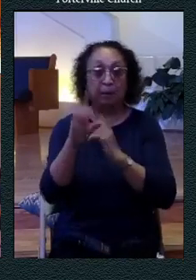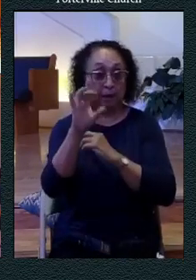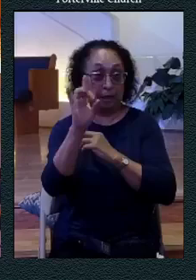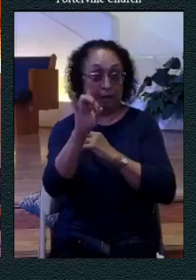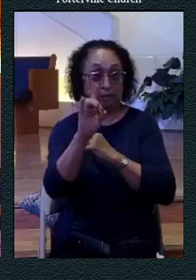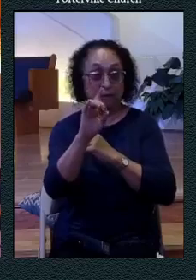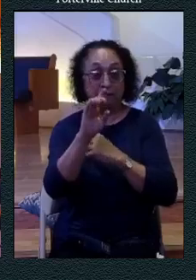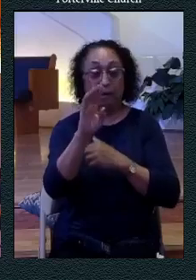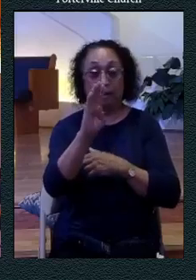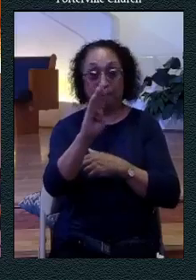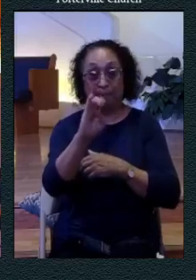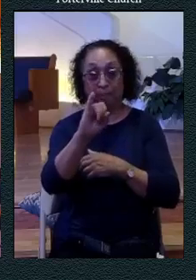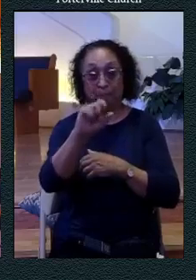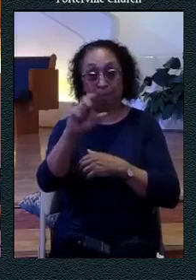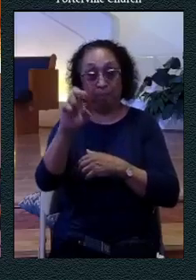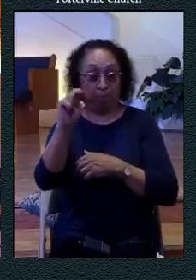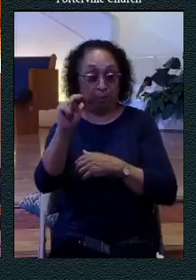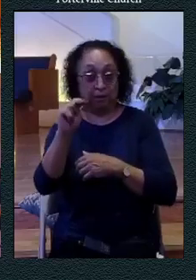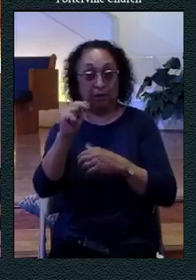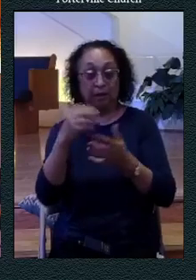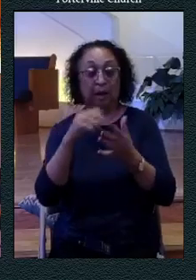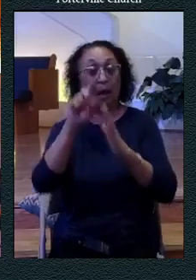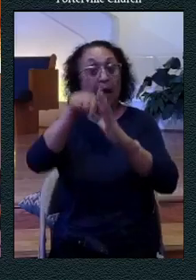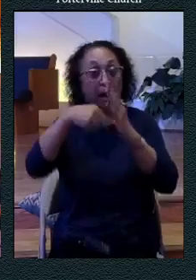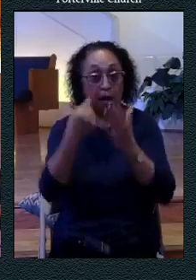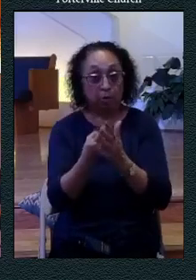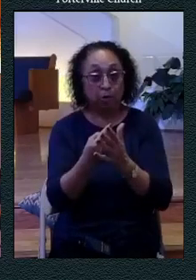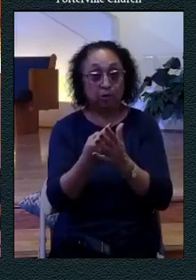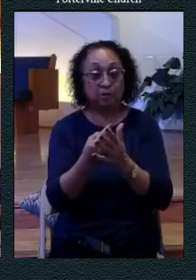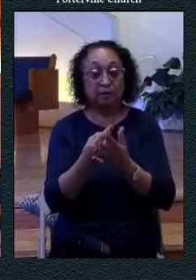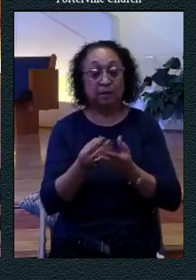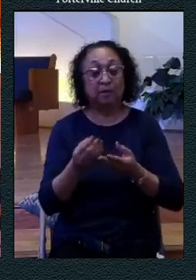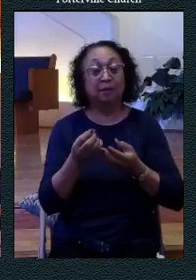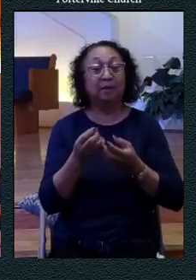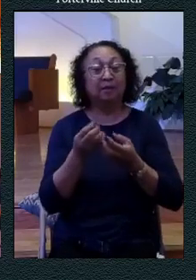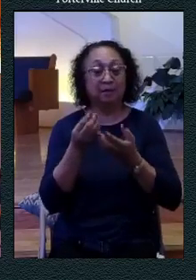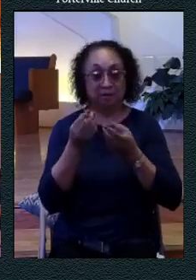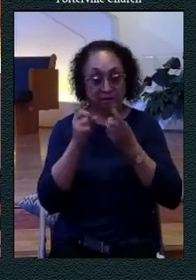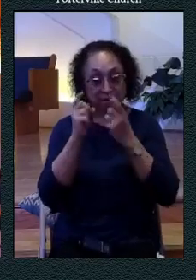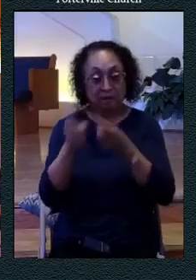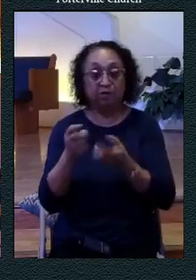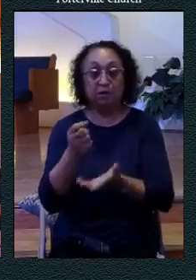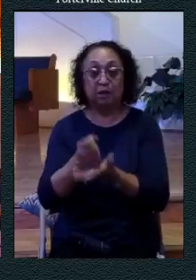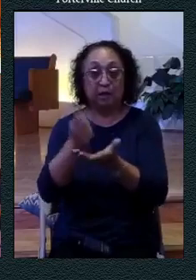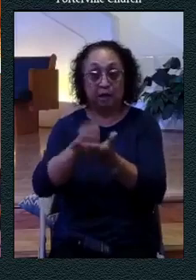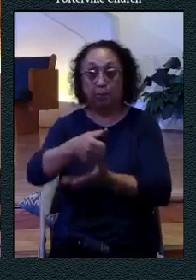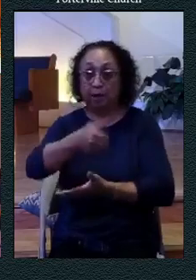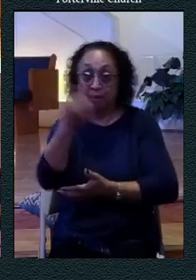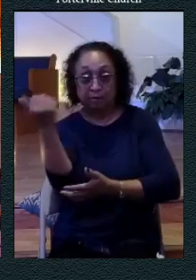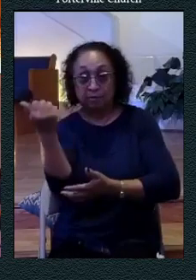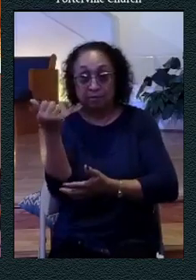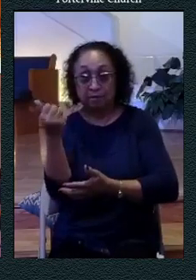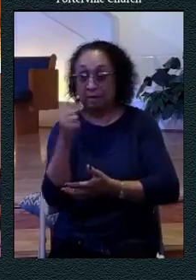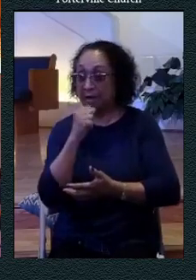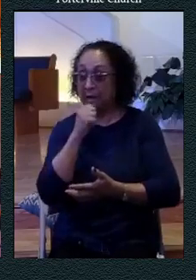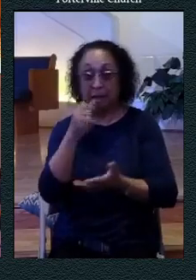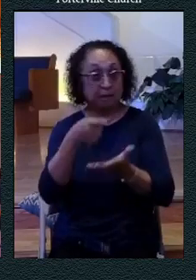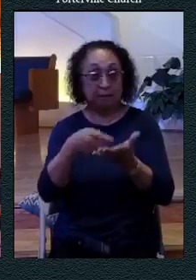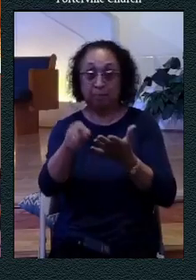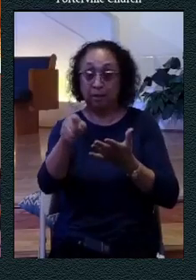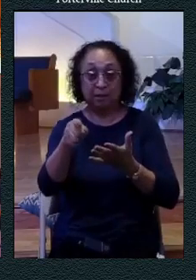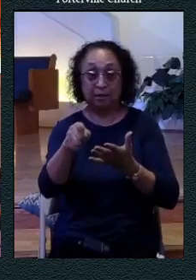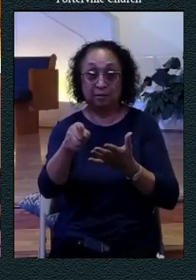So 8 billion hours given to help others without being paid. And the